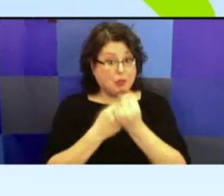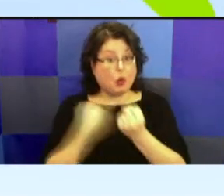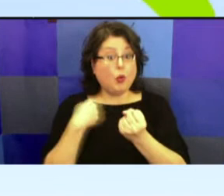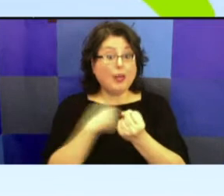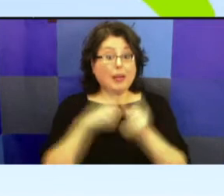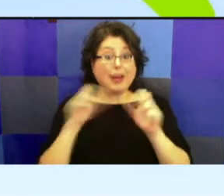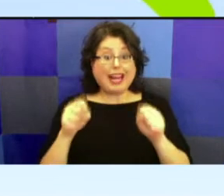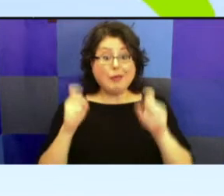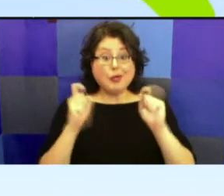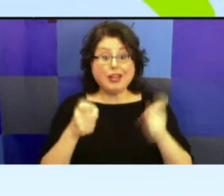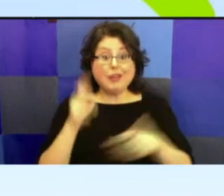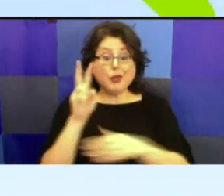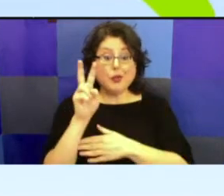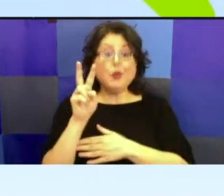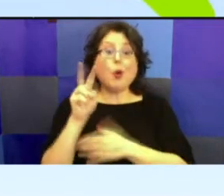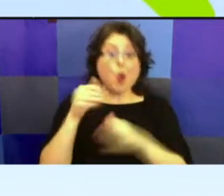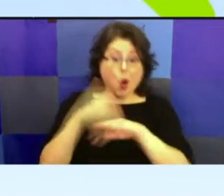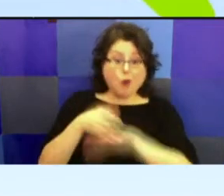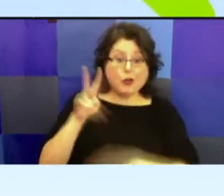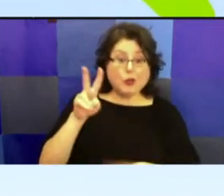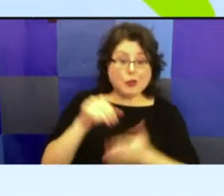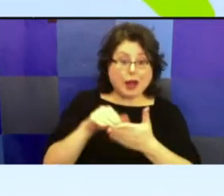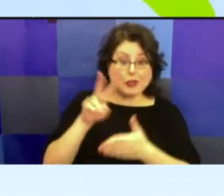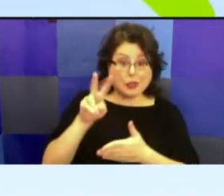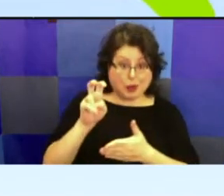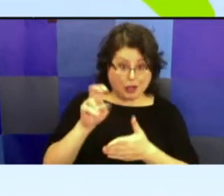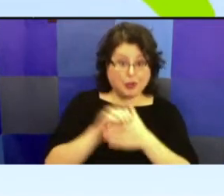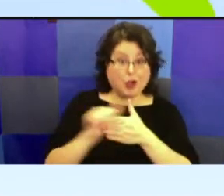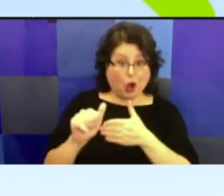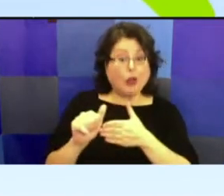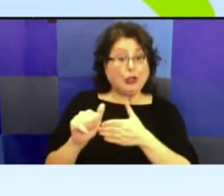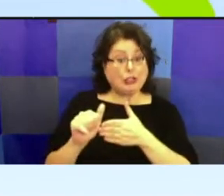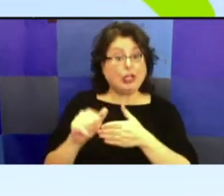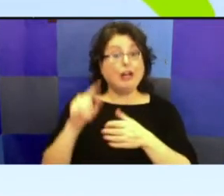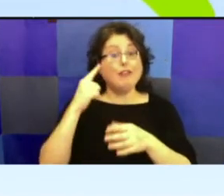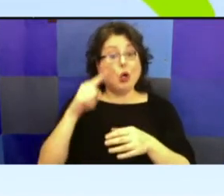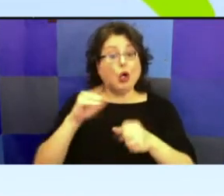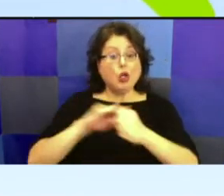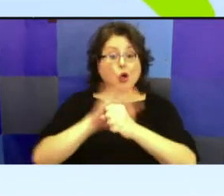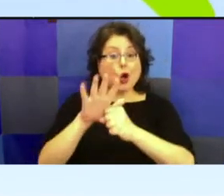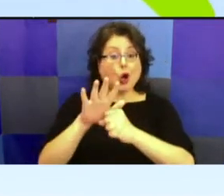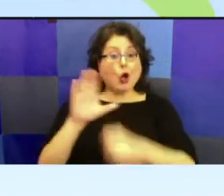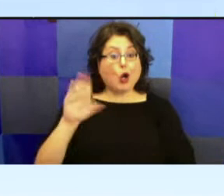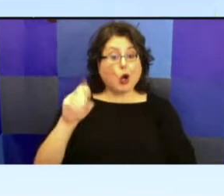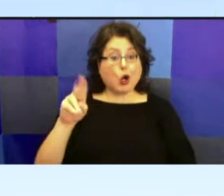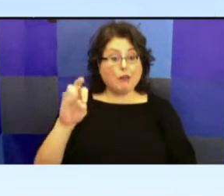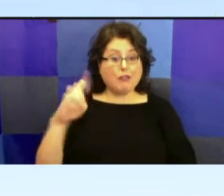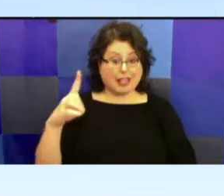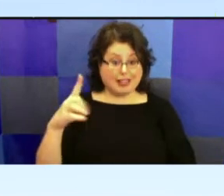over $2,200 to students in the form of COVID relief.